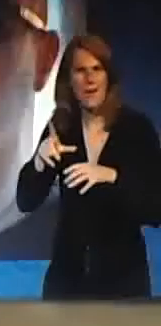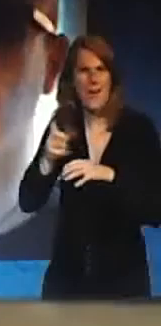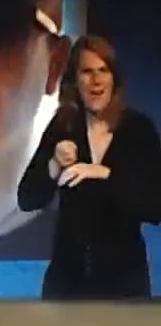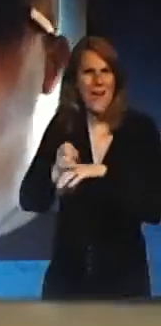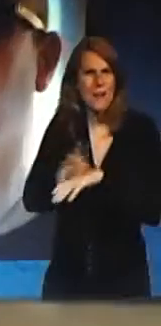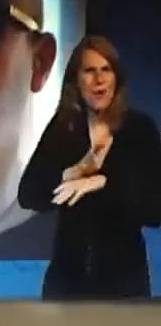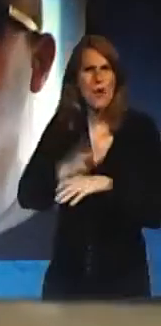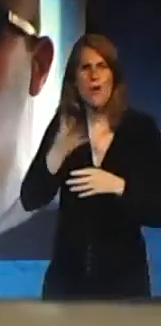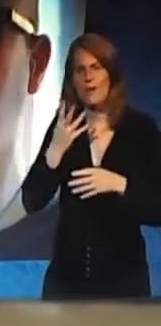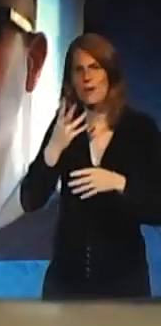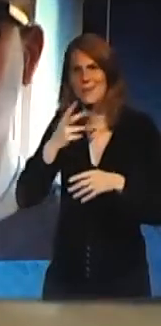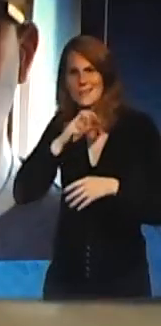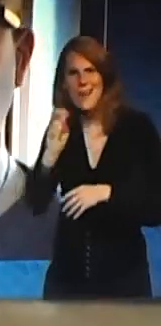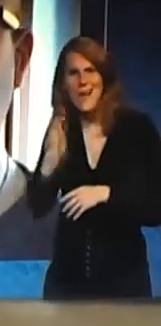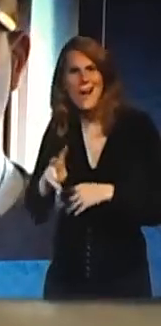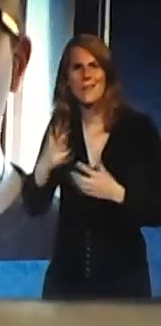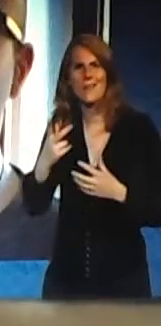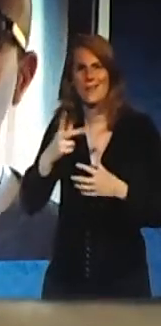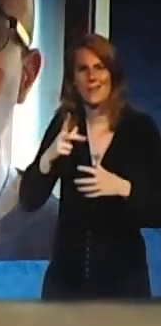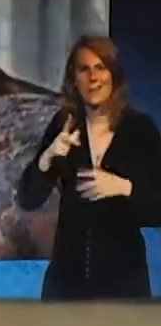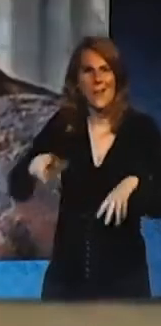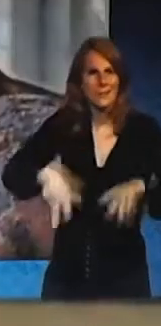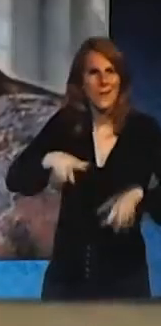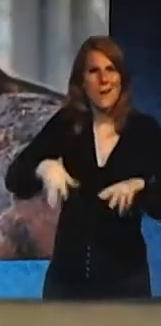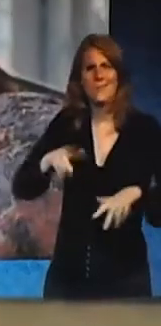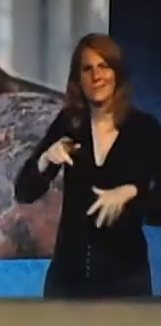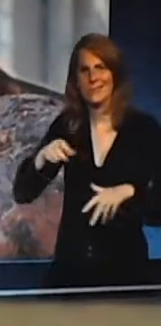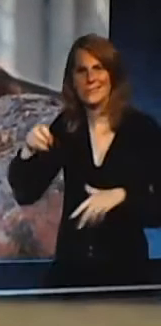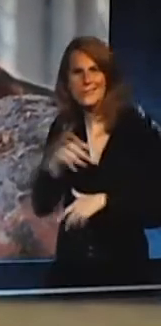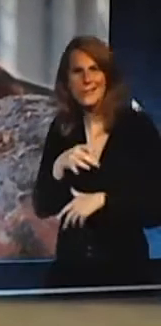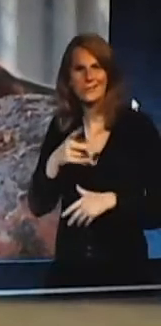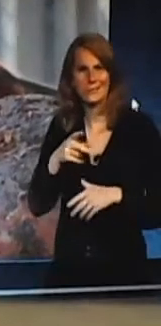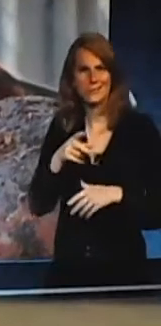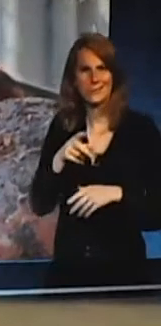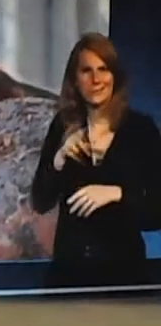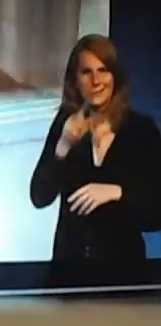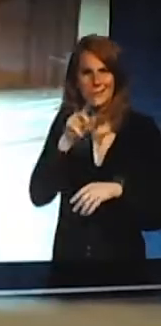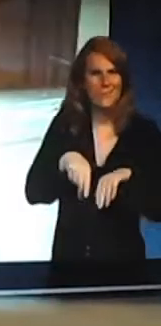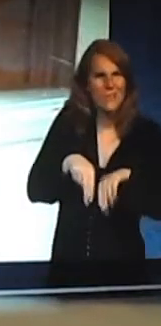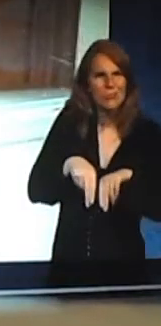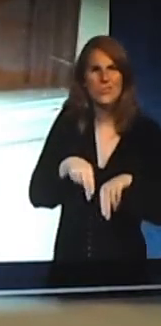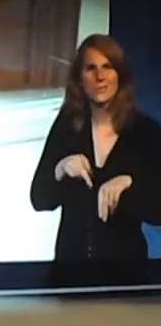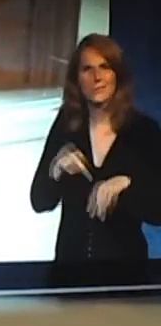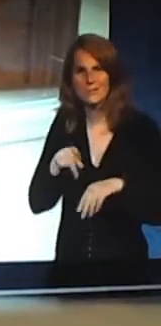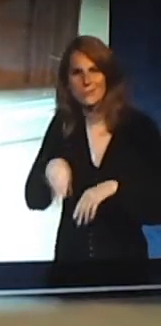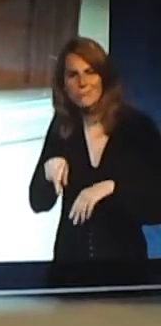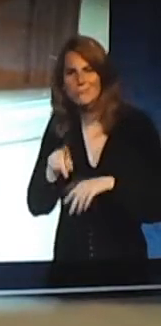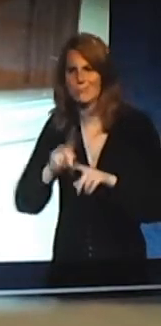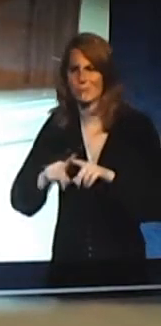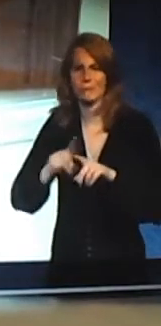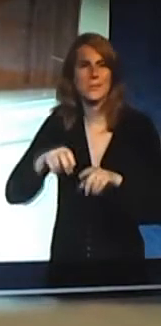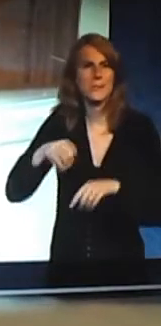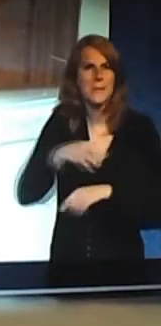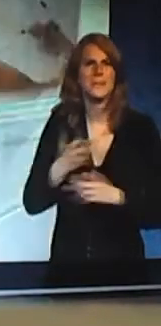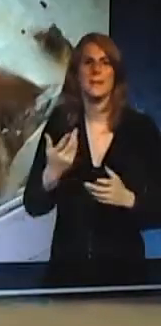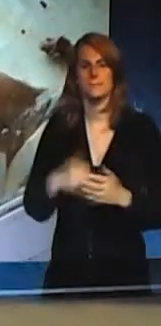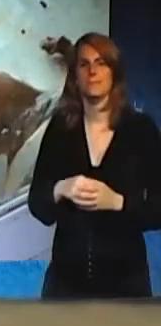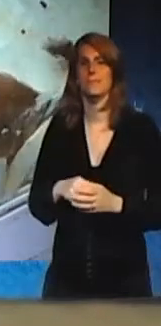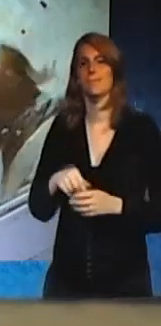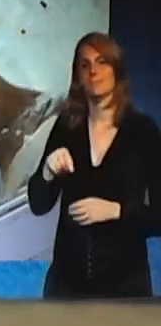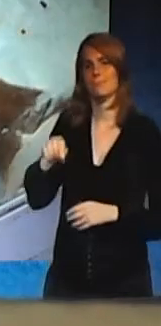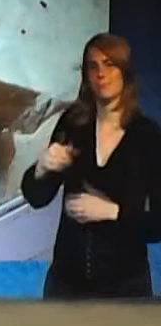we've got some micro squirrels, and we've got a spider. Dale started collecting critters when he was young. Right now, he